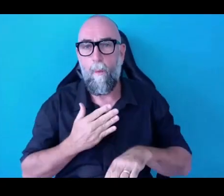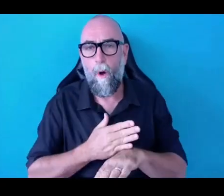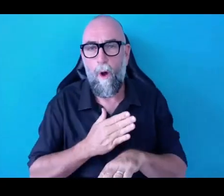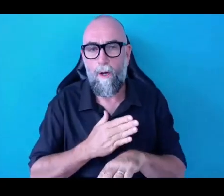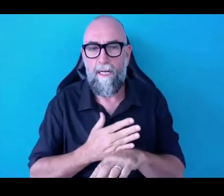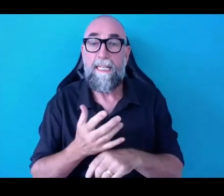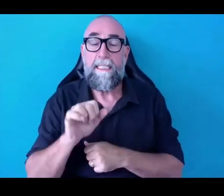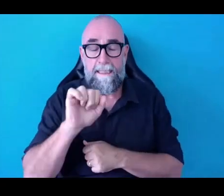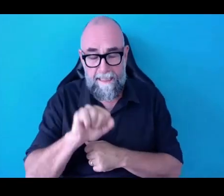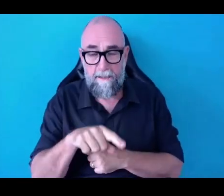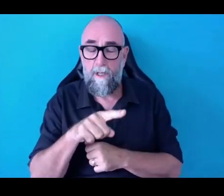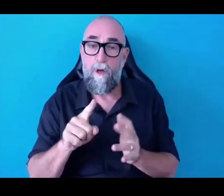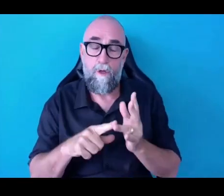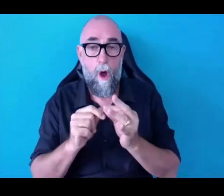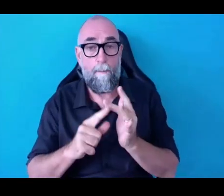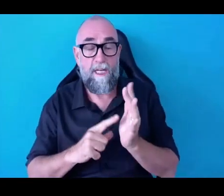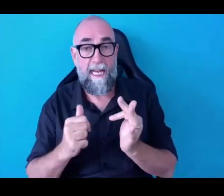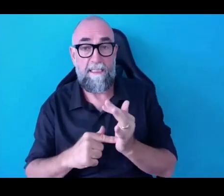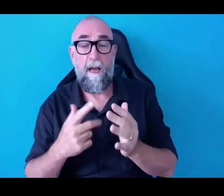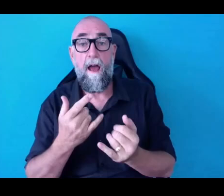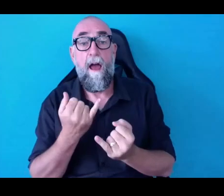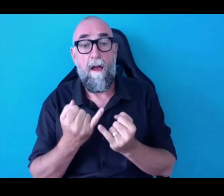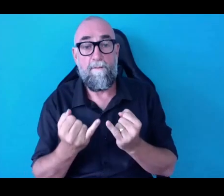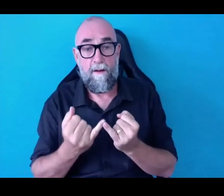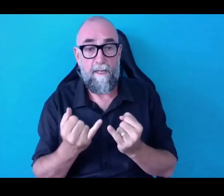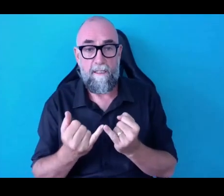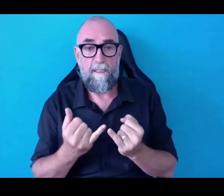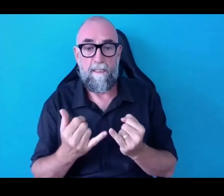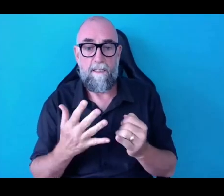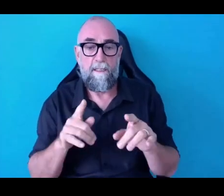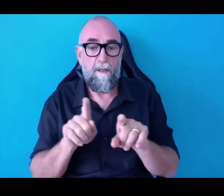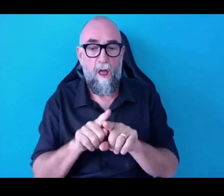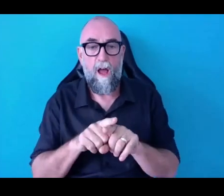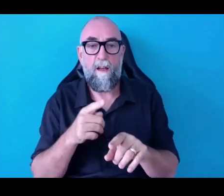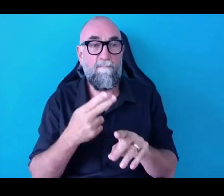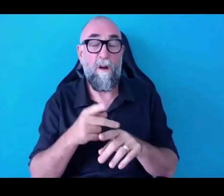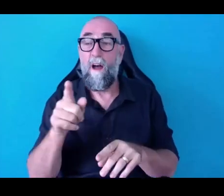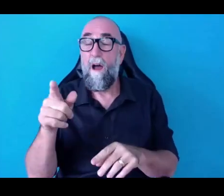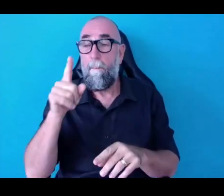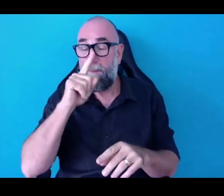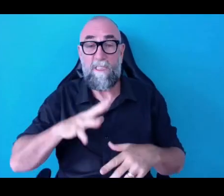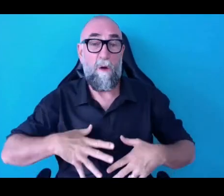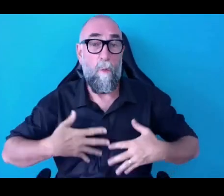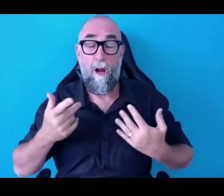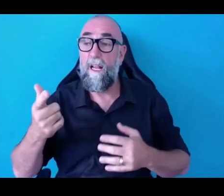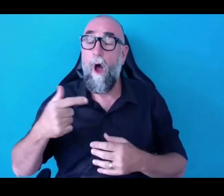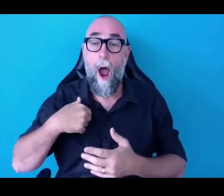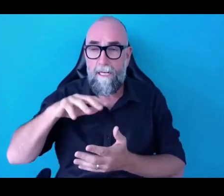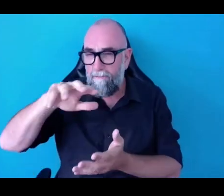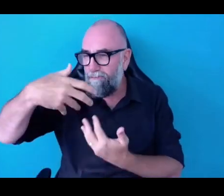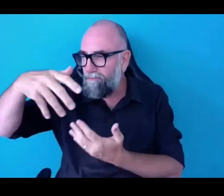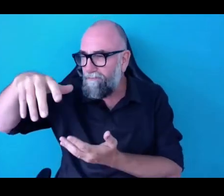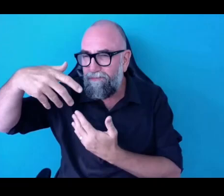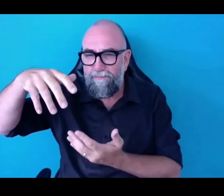objects are still highly disregarded to places like secondhand shop, and occasionally I'll get things from eBay, you can still go to